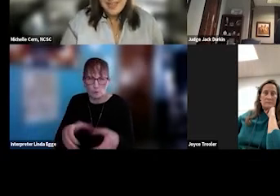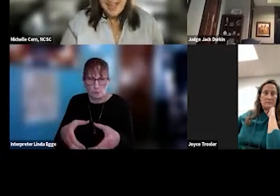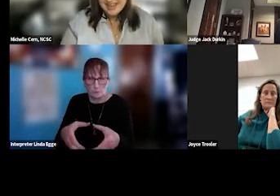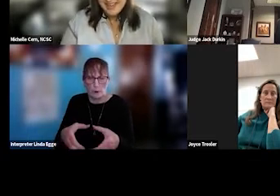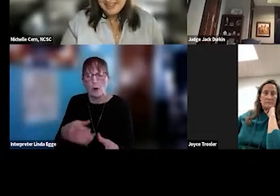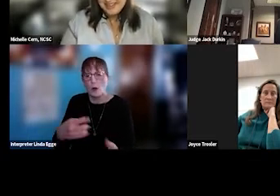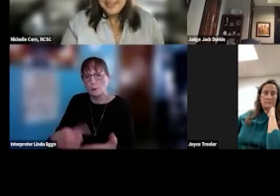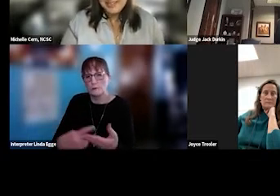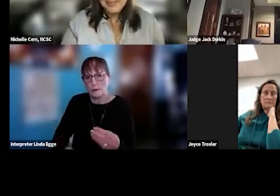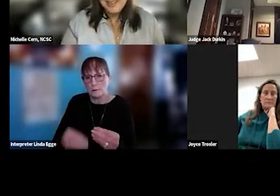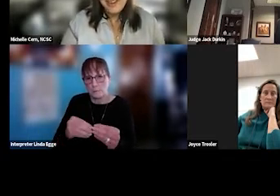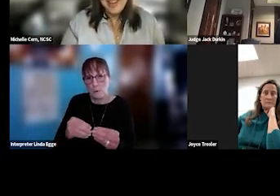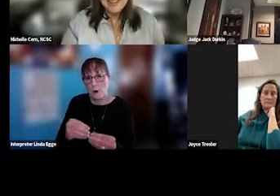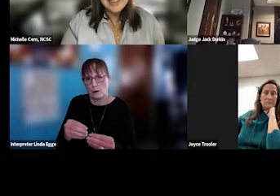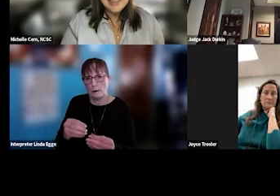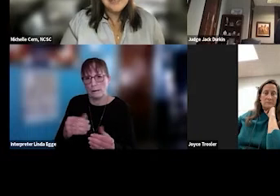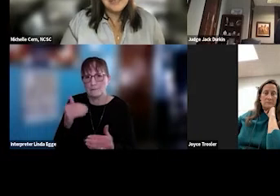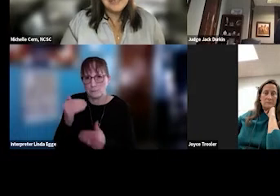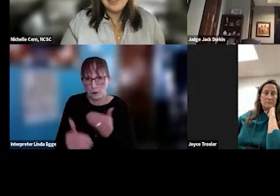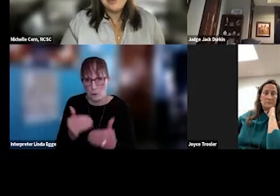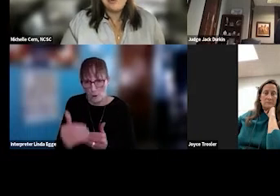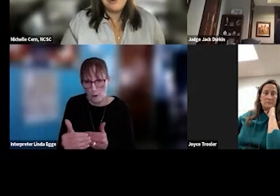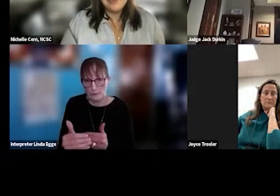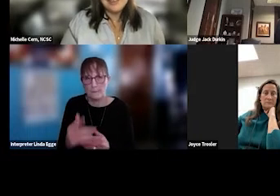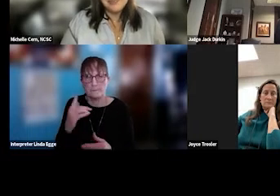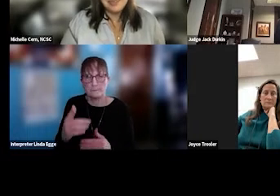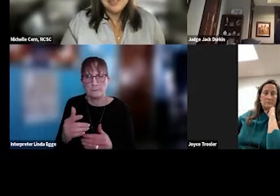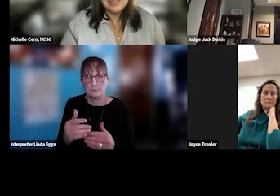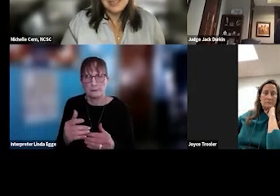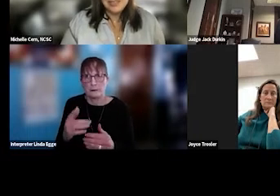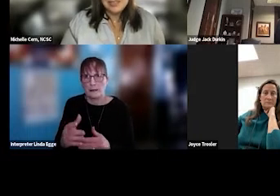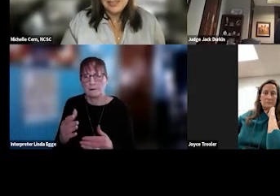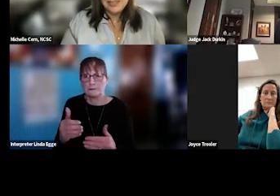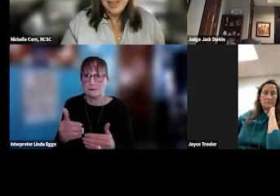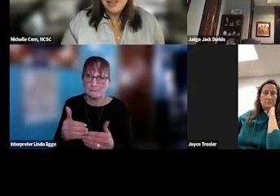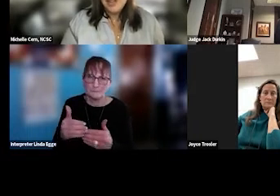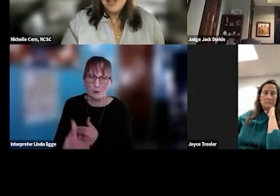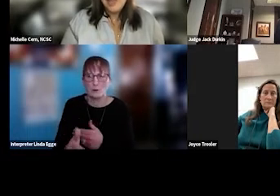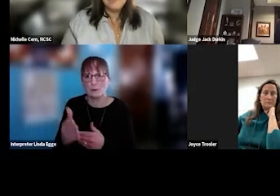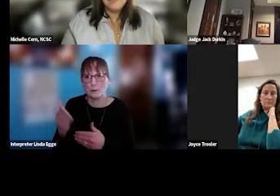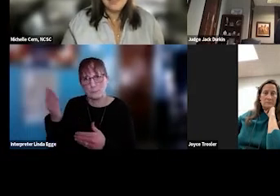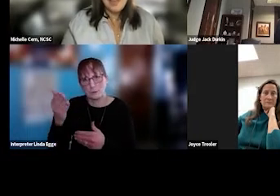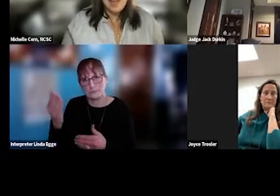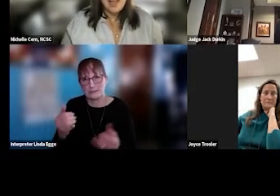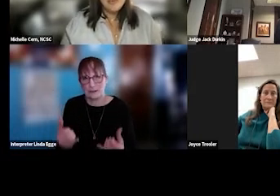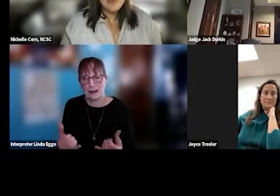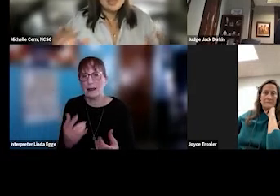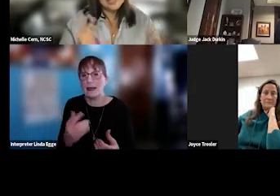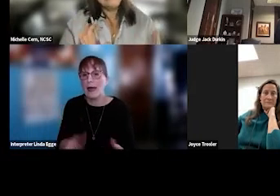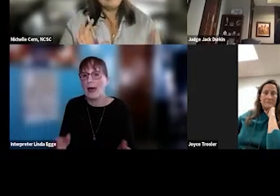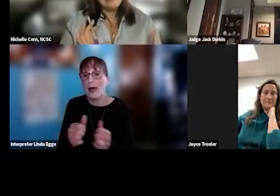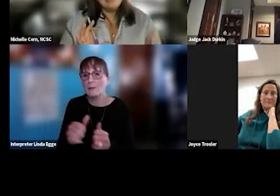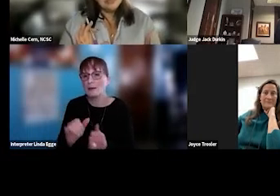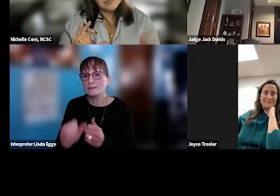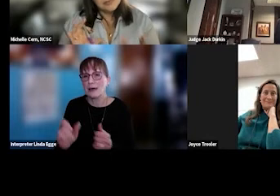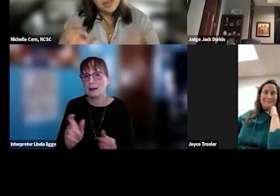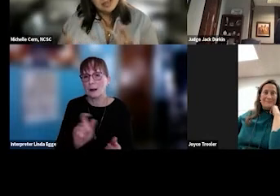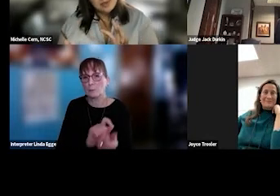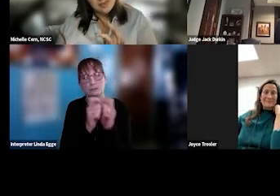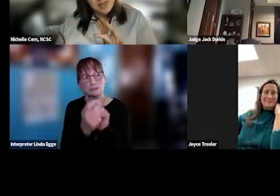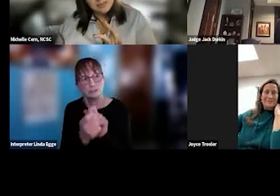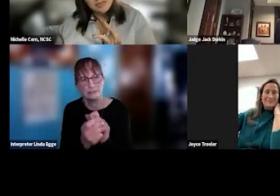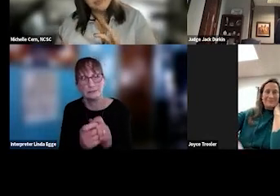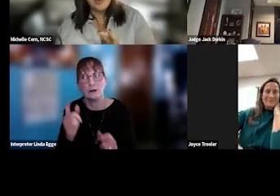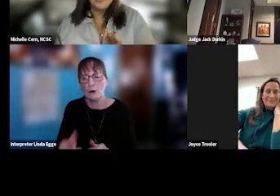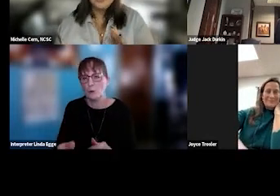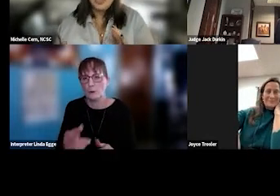more about that again too as we get on further in our presentation today. And with that, I want to shift it over. So we've talked